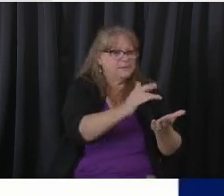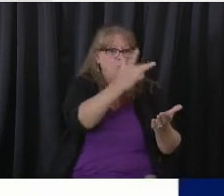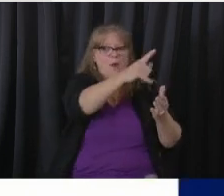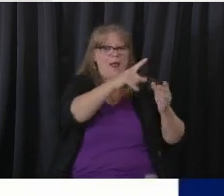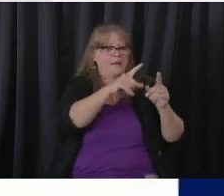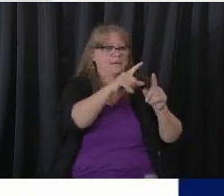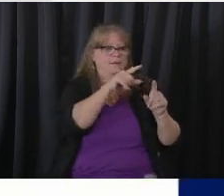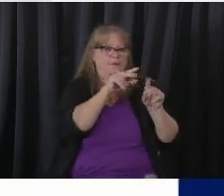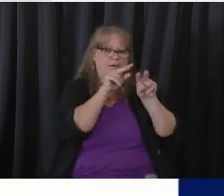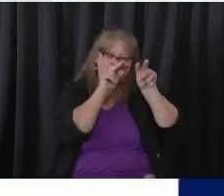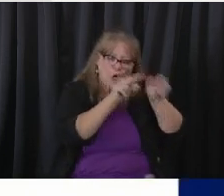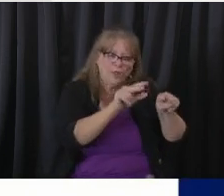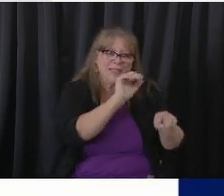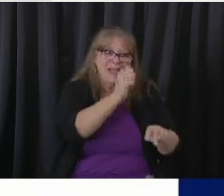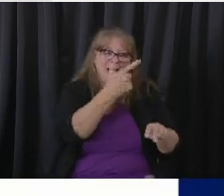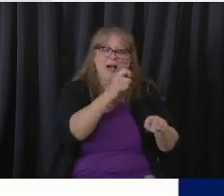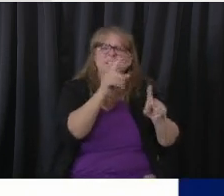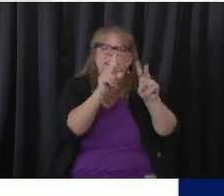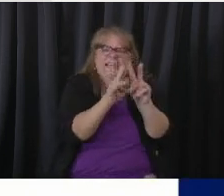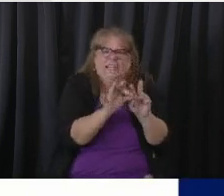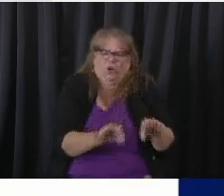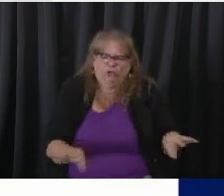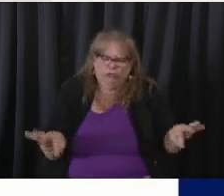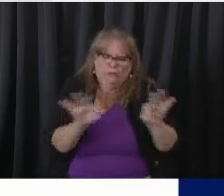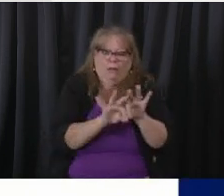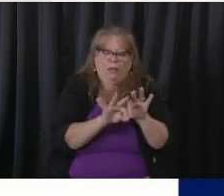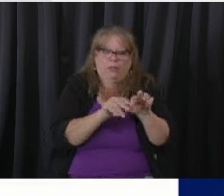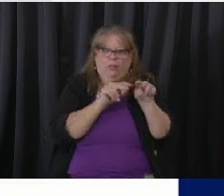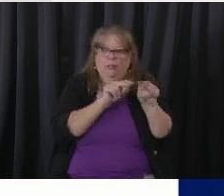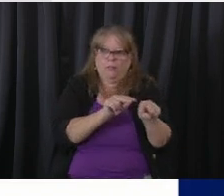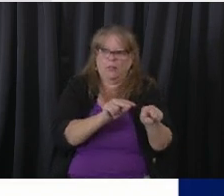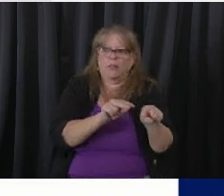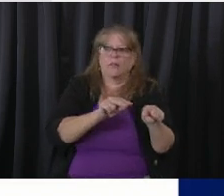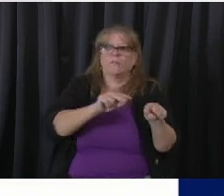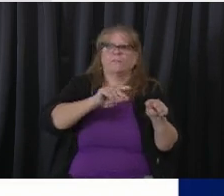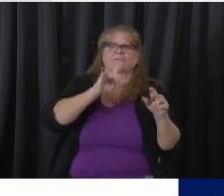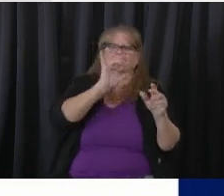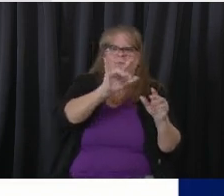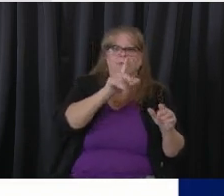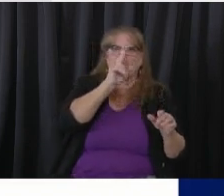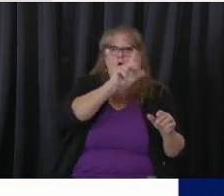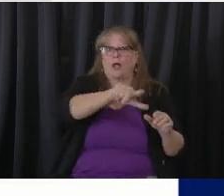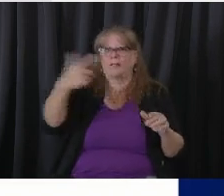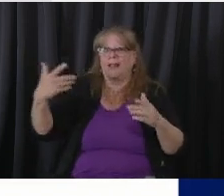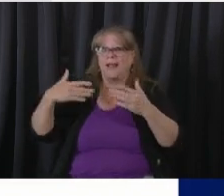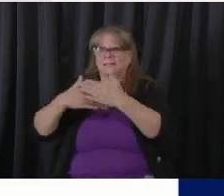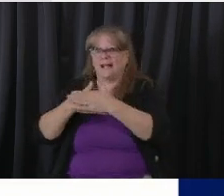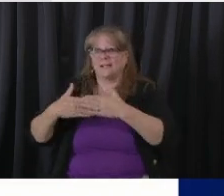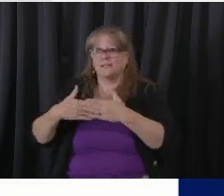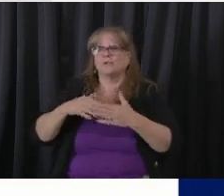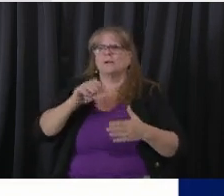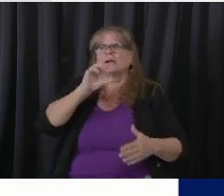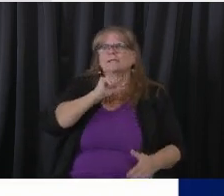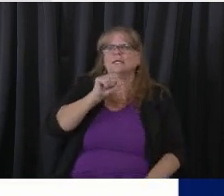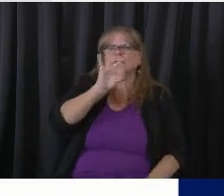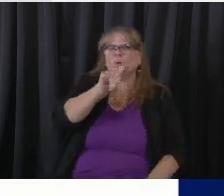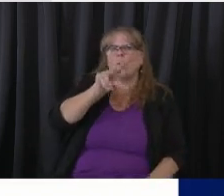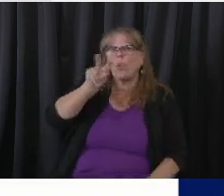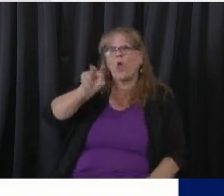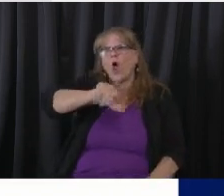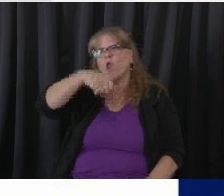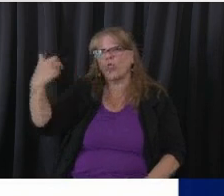we look at other age groups. So if we exclude the 18 to 25-year-olds and we look at all other age groups, including older Coloradans in the state,